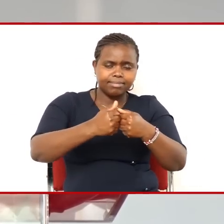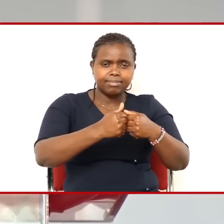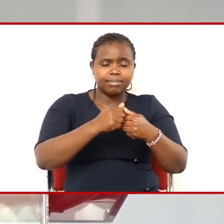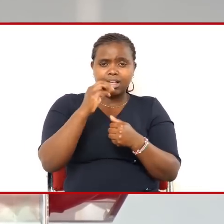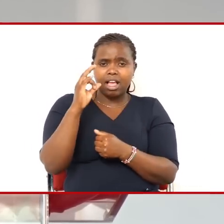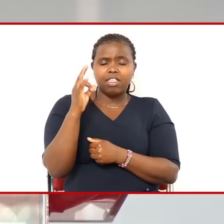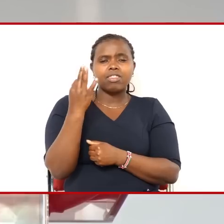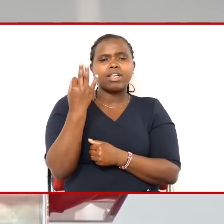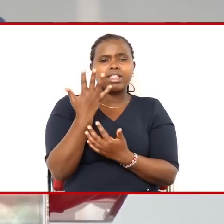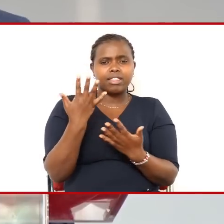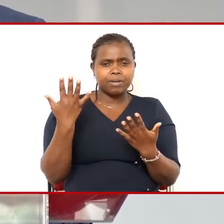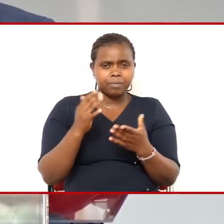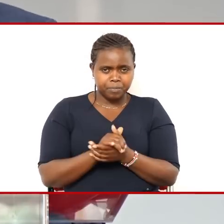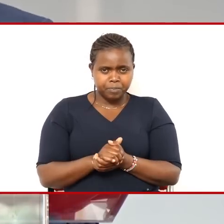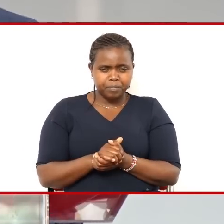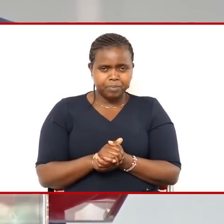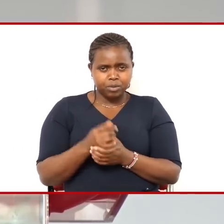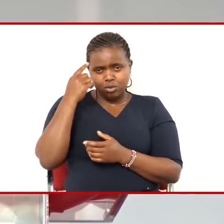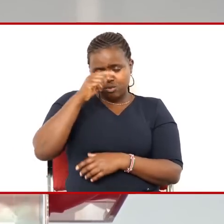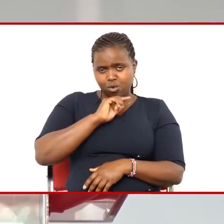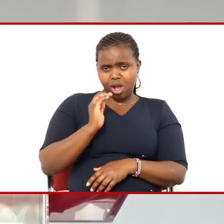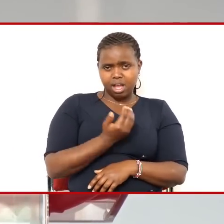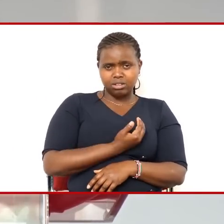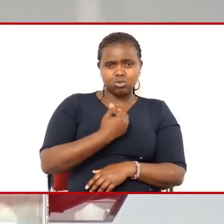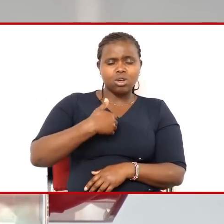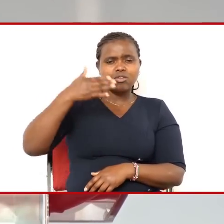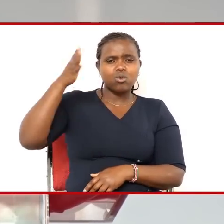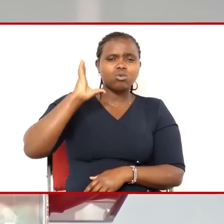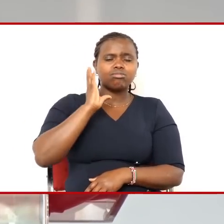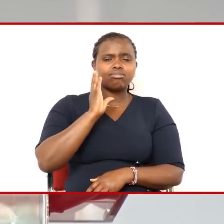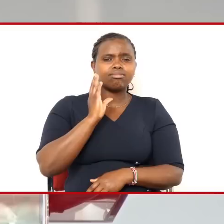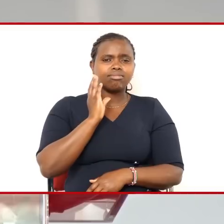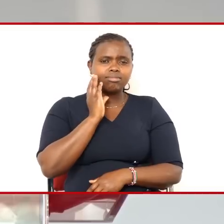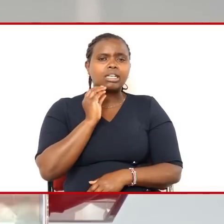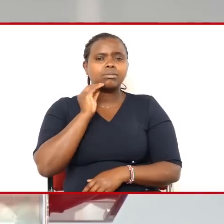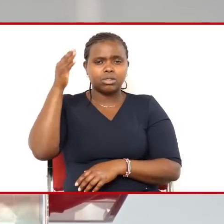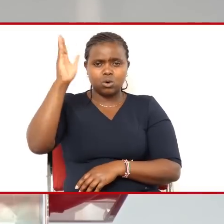And then the third thing that we need to do for us to experience God's grace